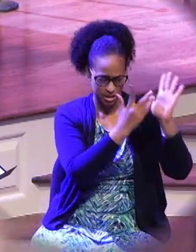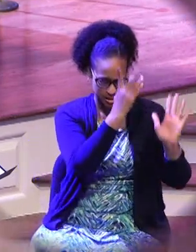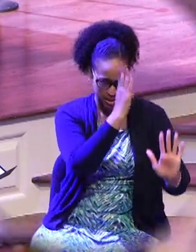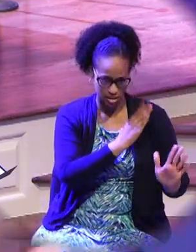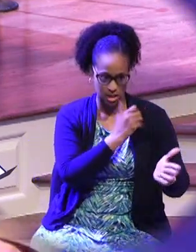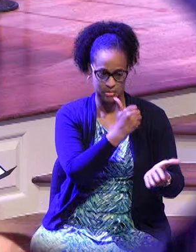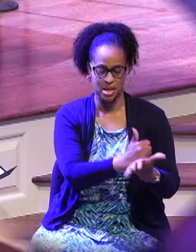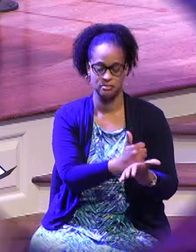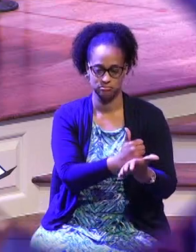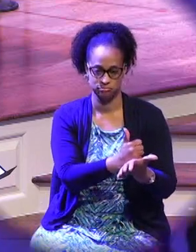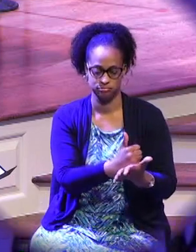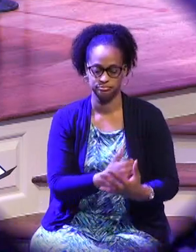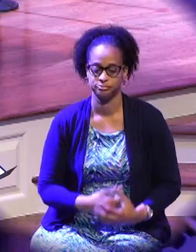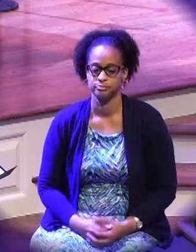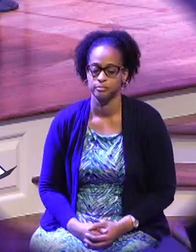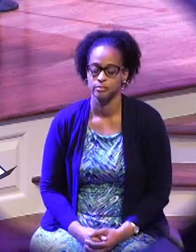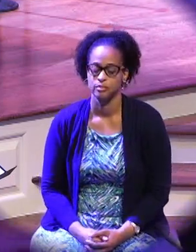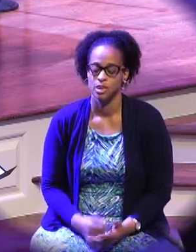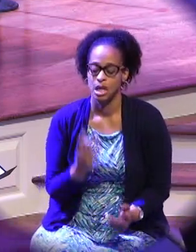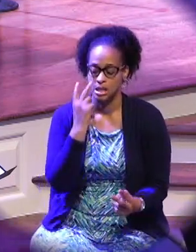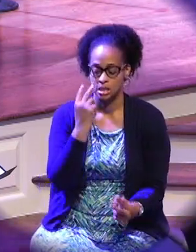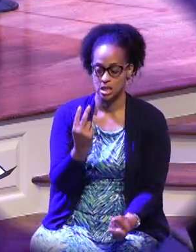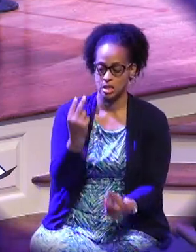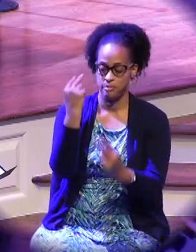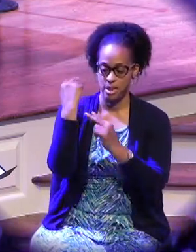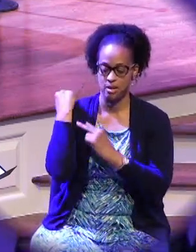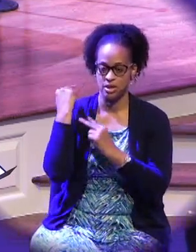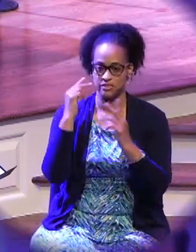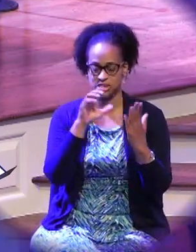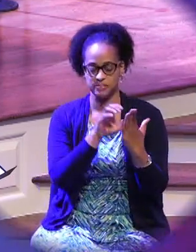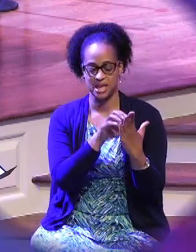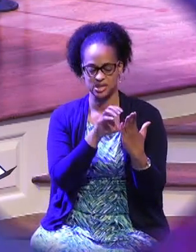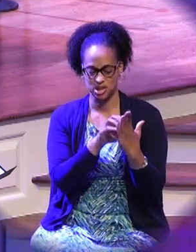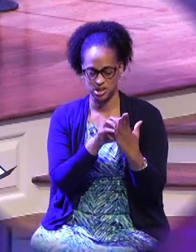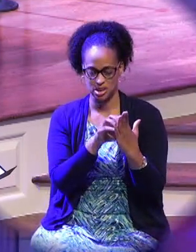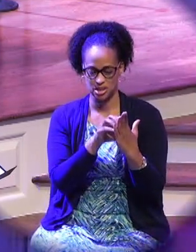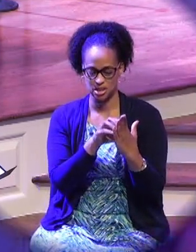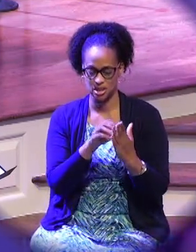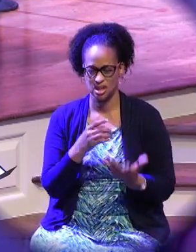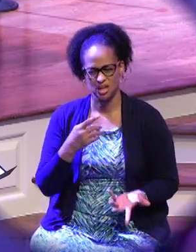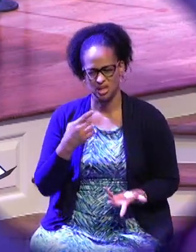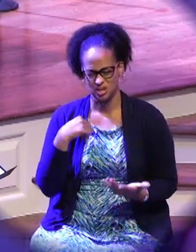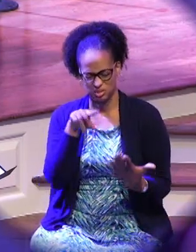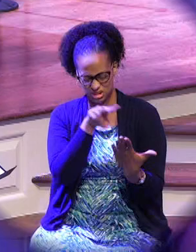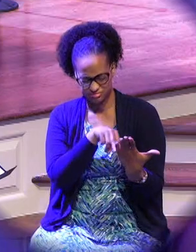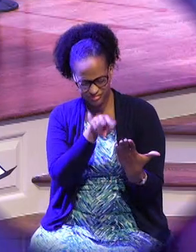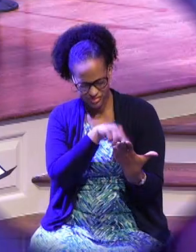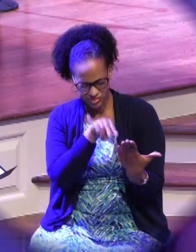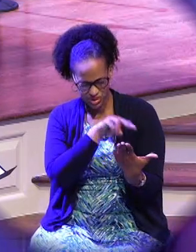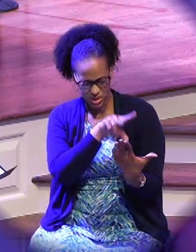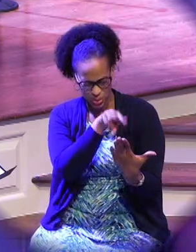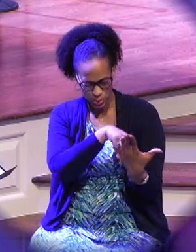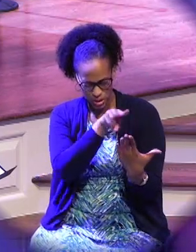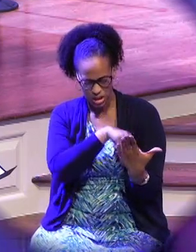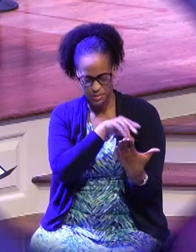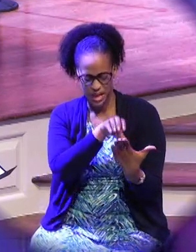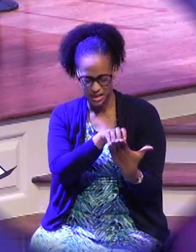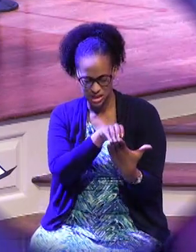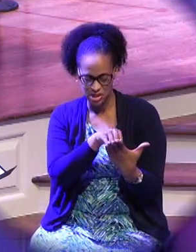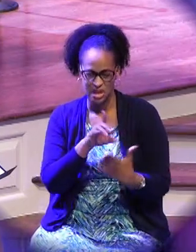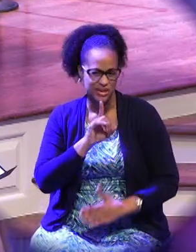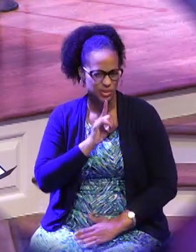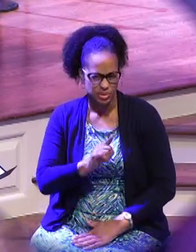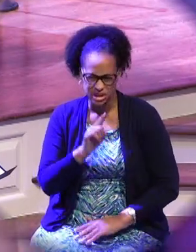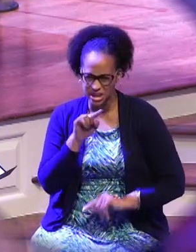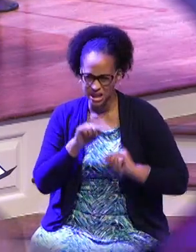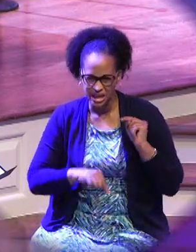Amen. Looking backward at this passage, it to us, we read this passage and we really